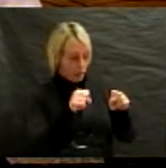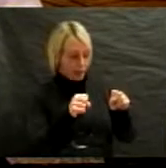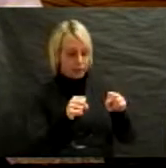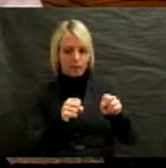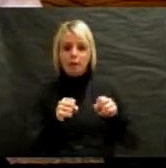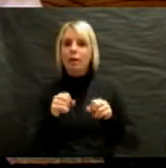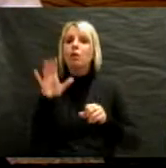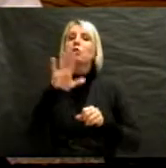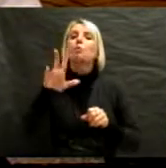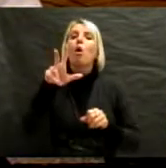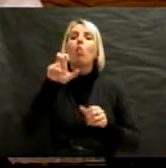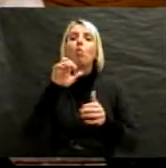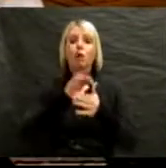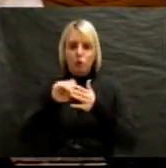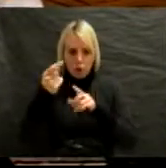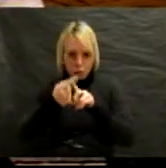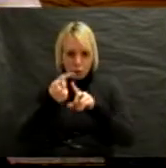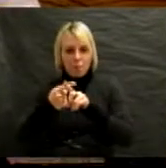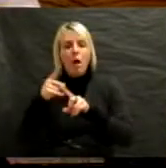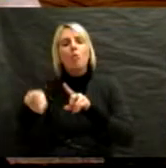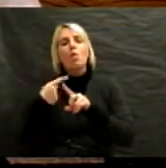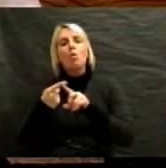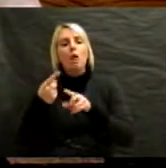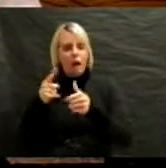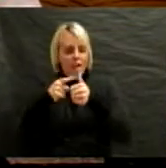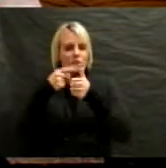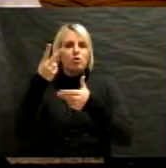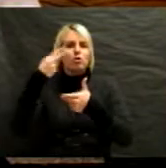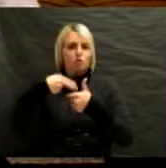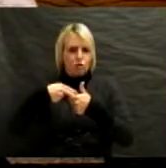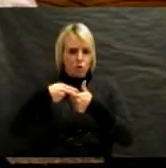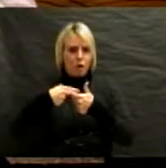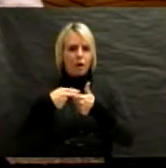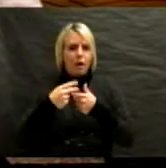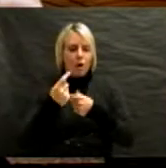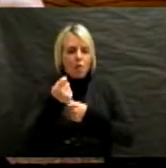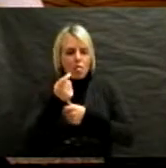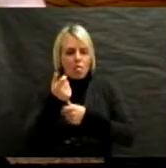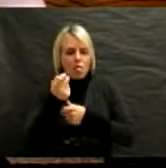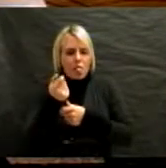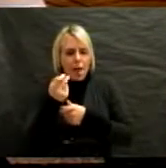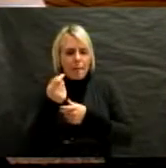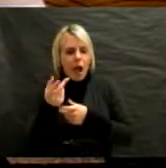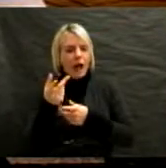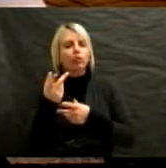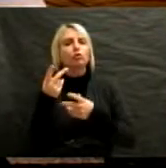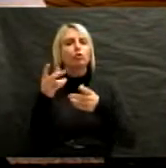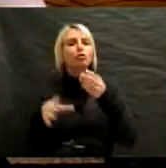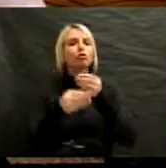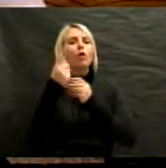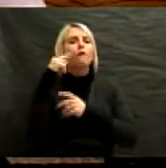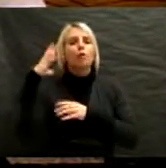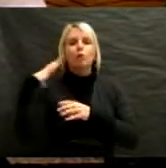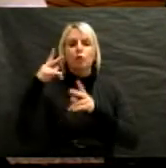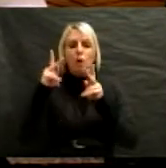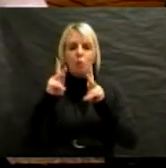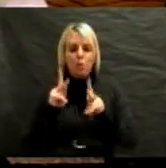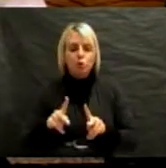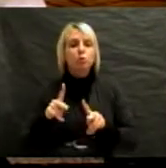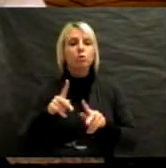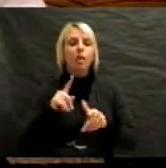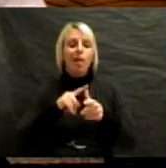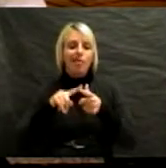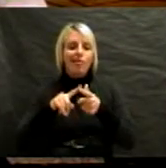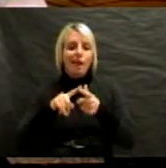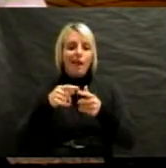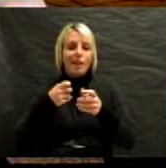joined the board, with a little bit of extra for the chairperson at that time, and then it changed slightly the next year. And went down